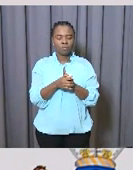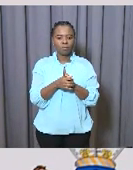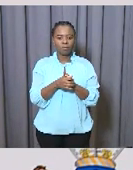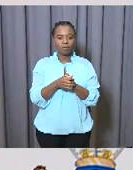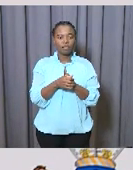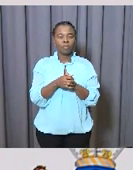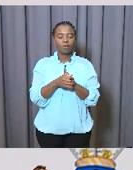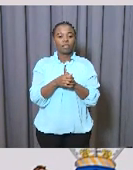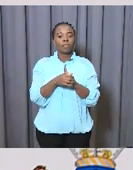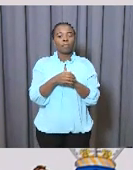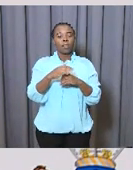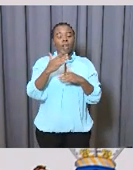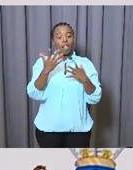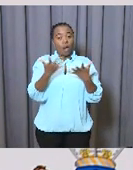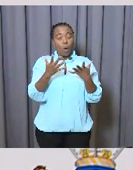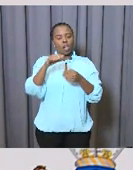on social development.